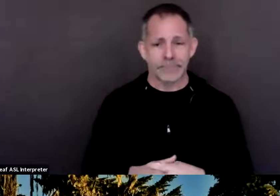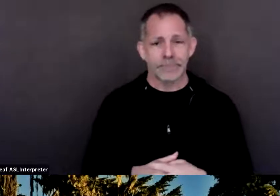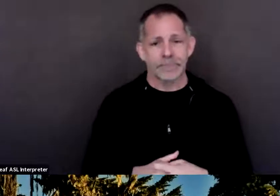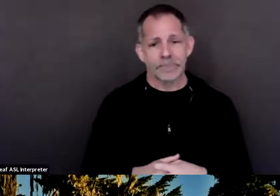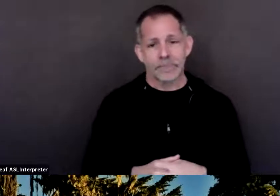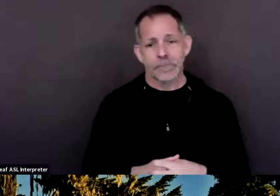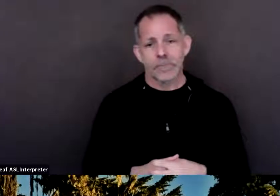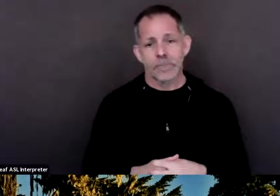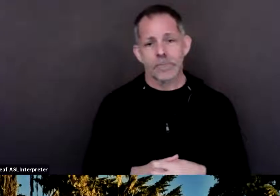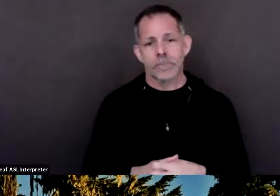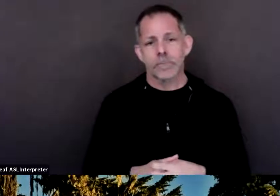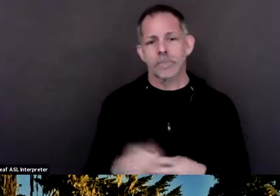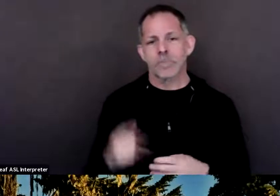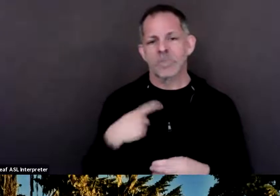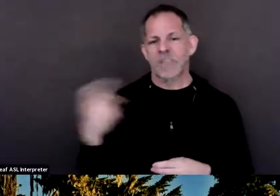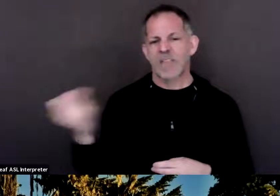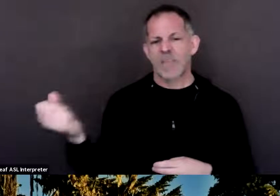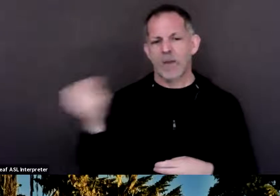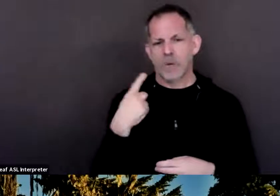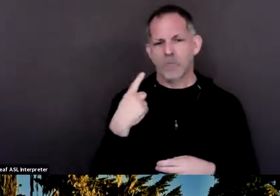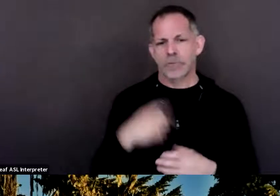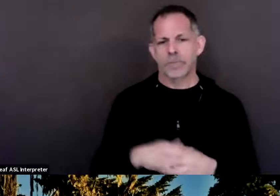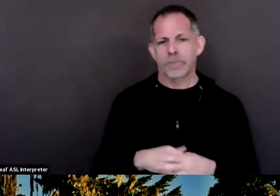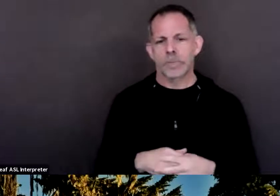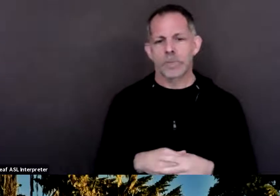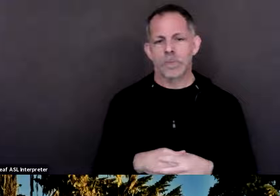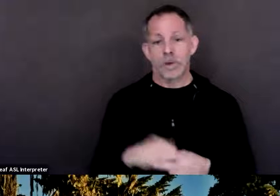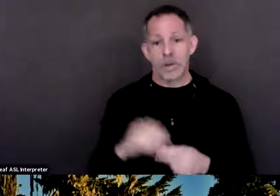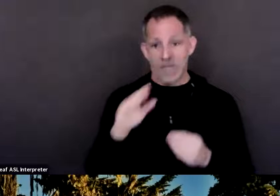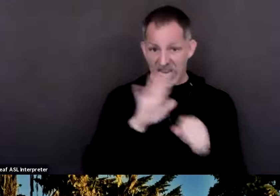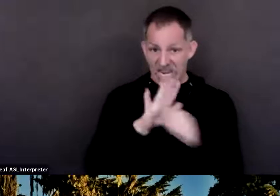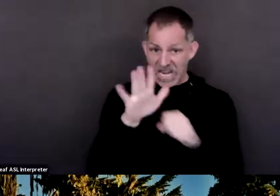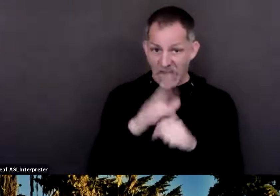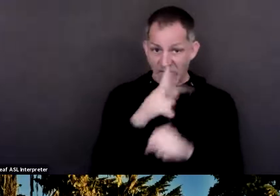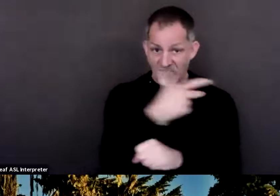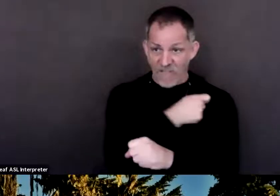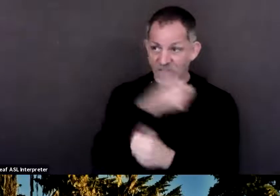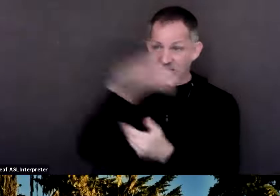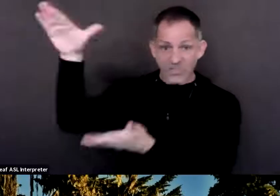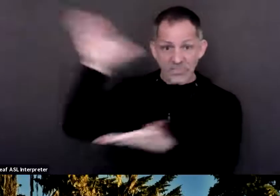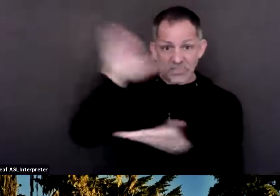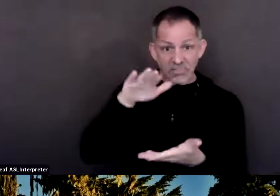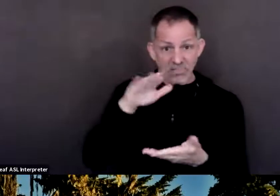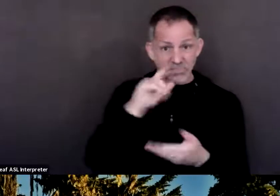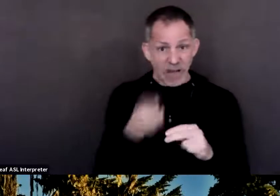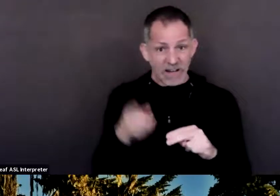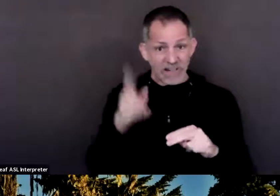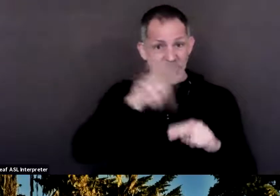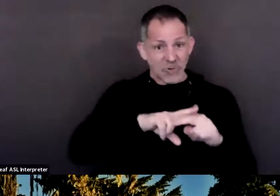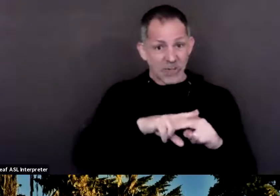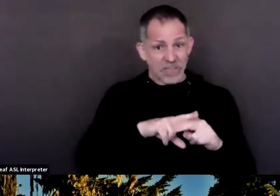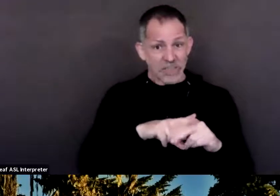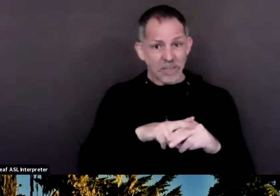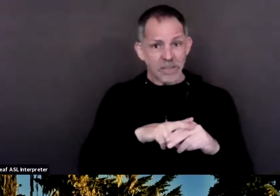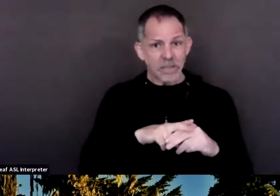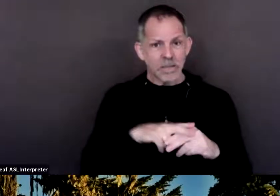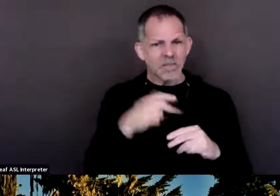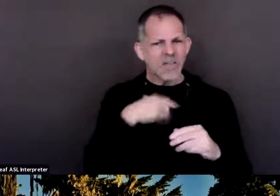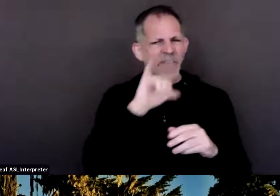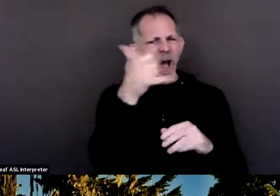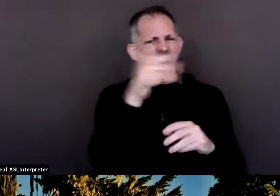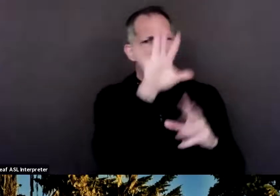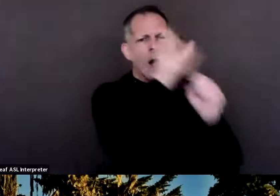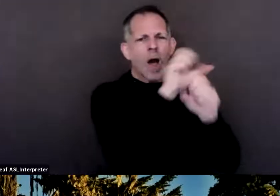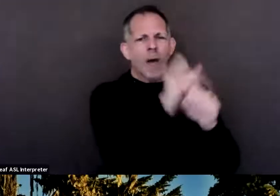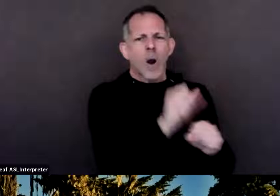not increasing, are there fewer appointments at other sites? How are you able to open up more sites despite not seeing a significant increase in